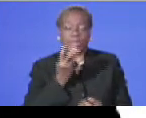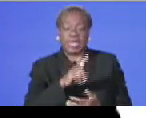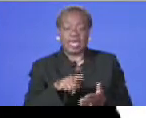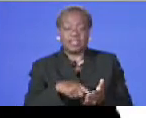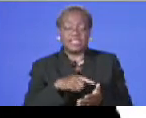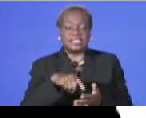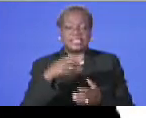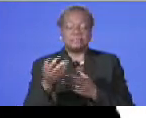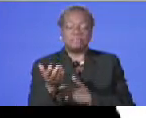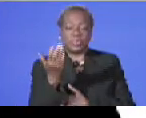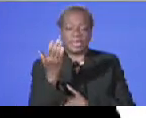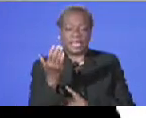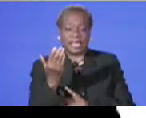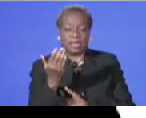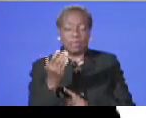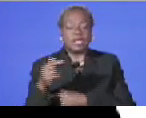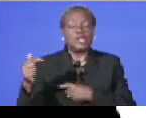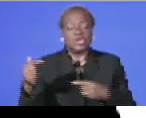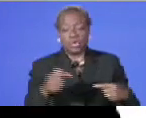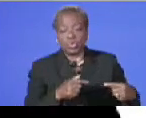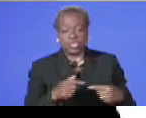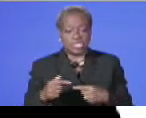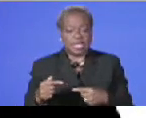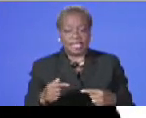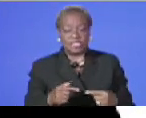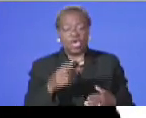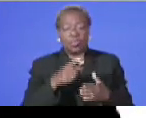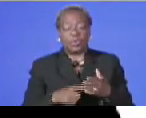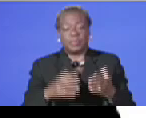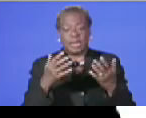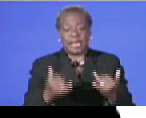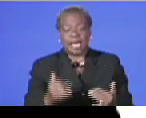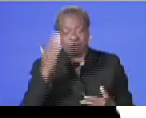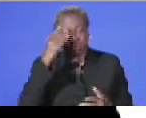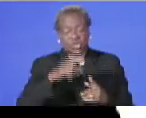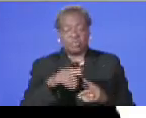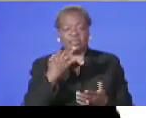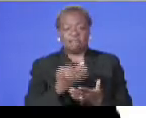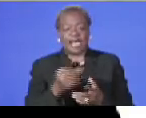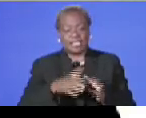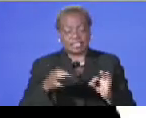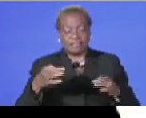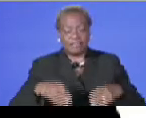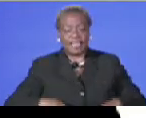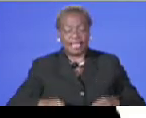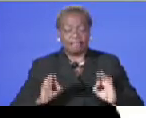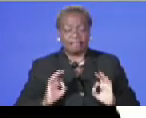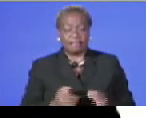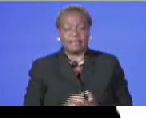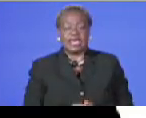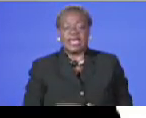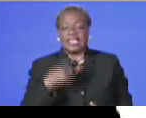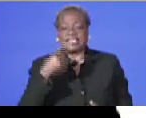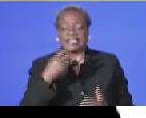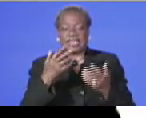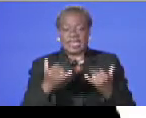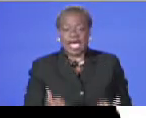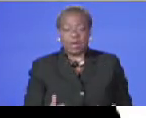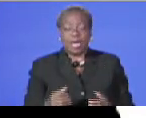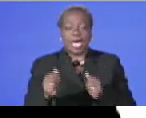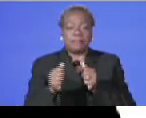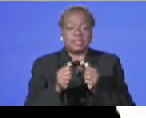awakened and now negotiate what we now know to be the facts of life. He says that the current administration stands